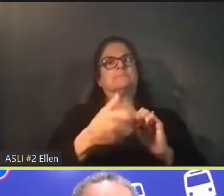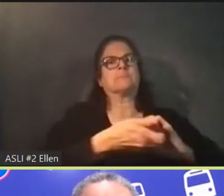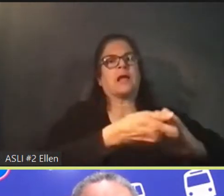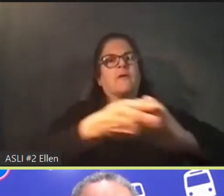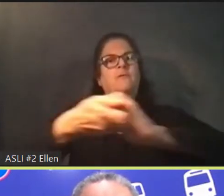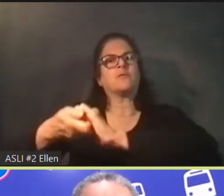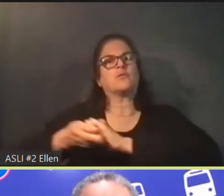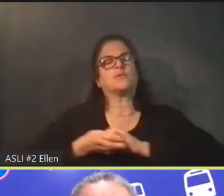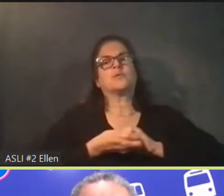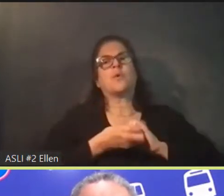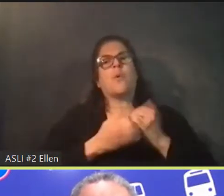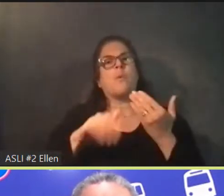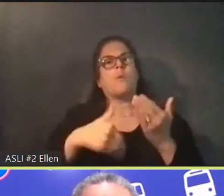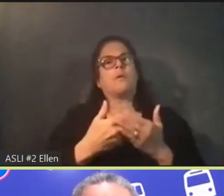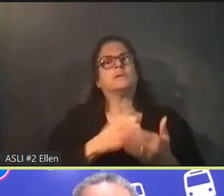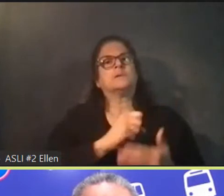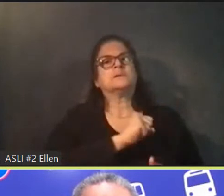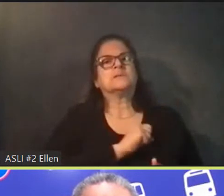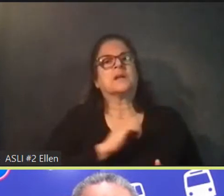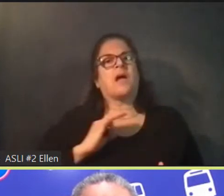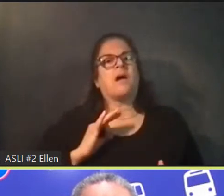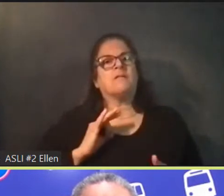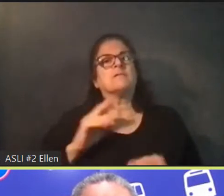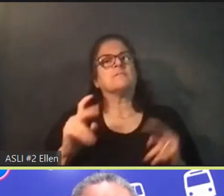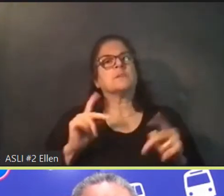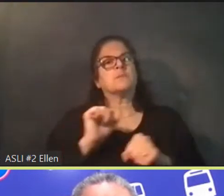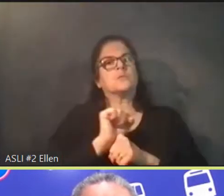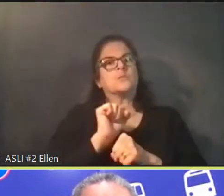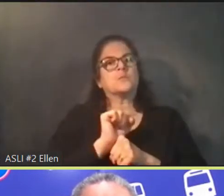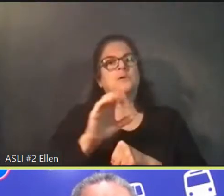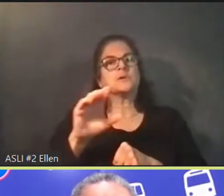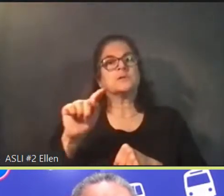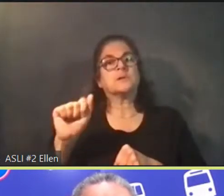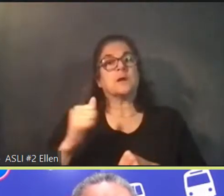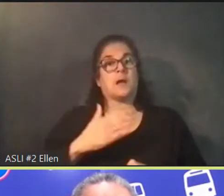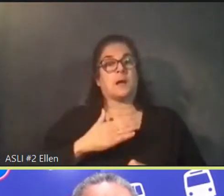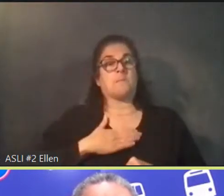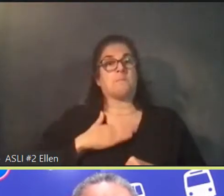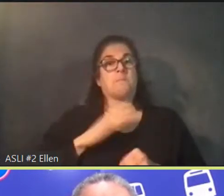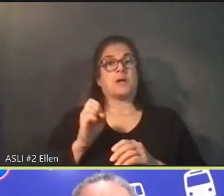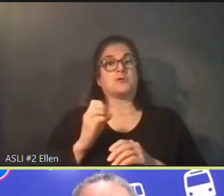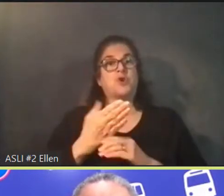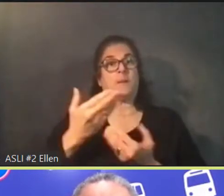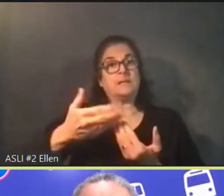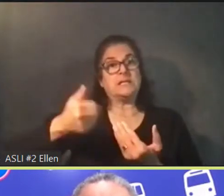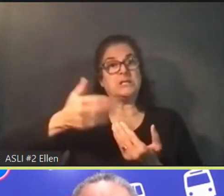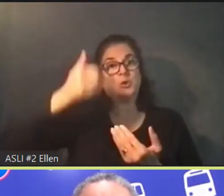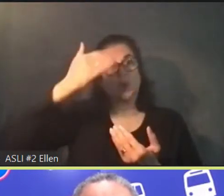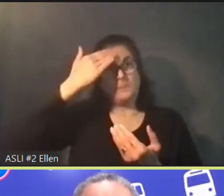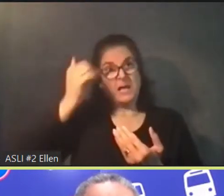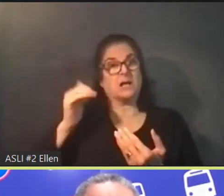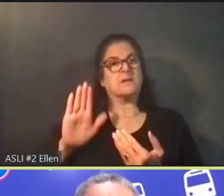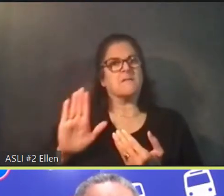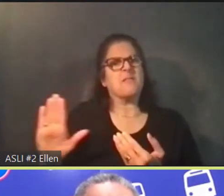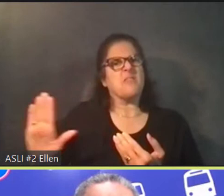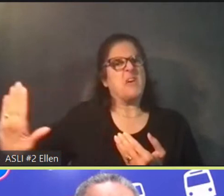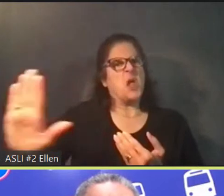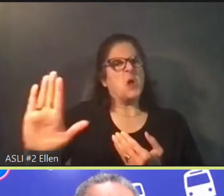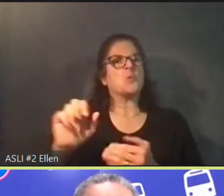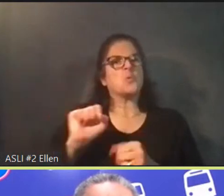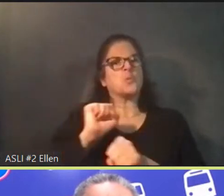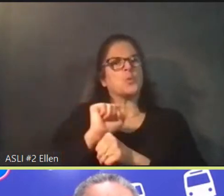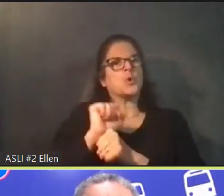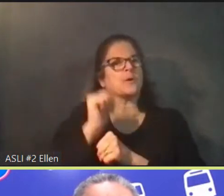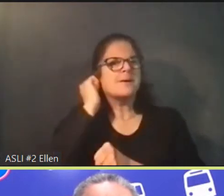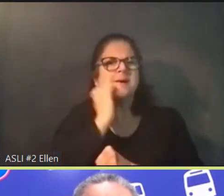and all the employees here at CTA. In many ways, my job is made a lot easier by the work that they do every day,